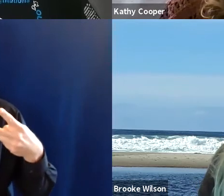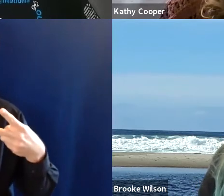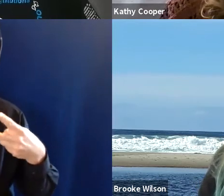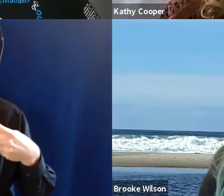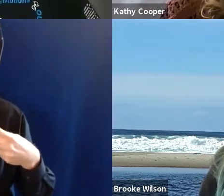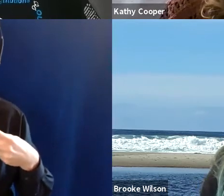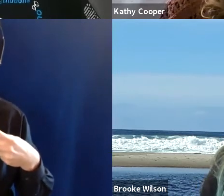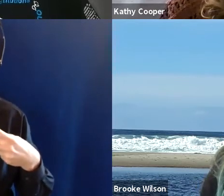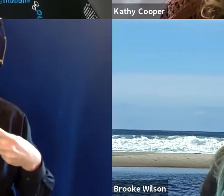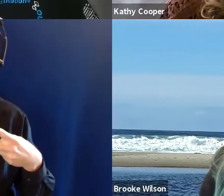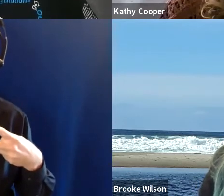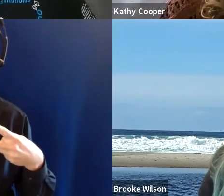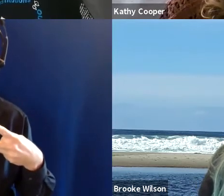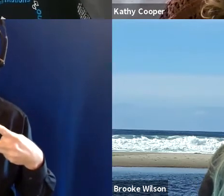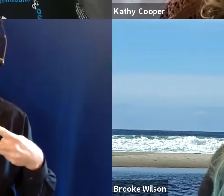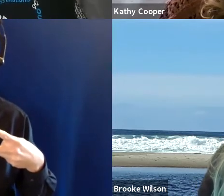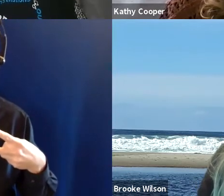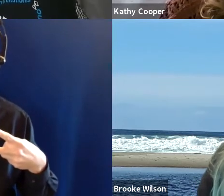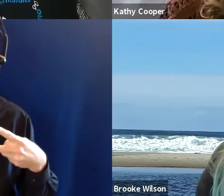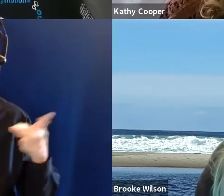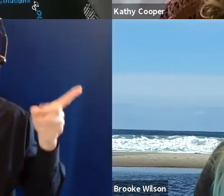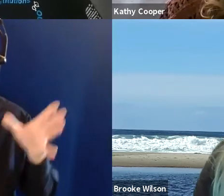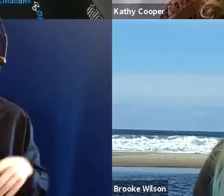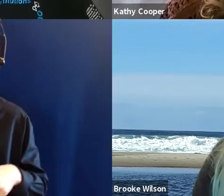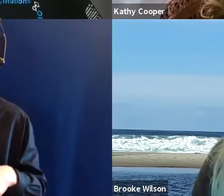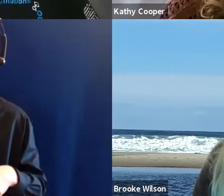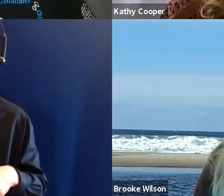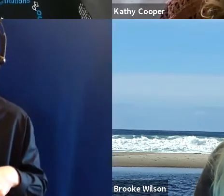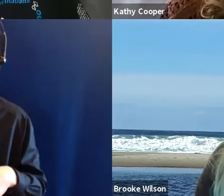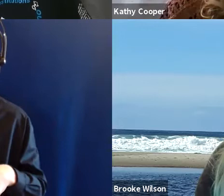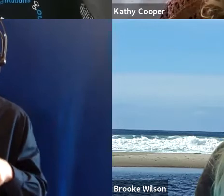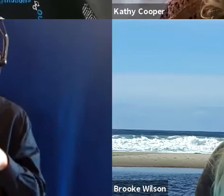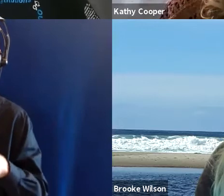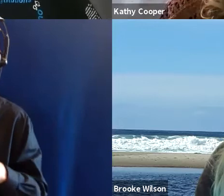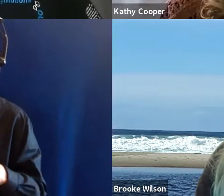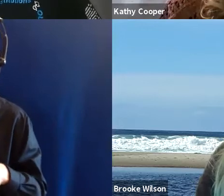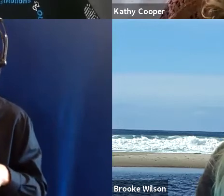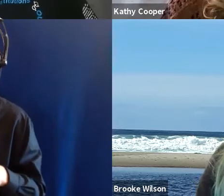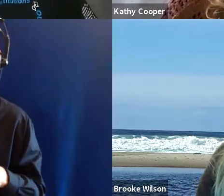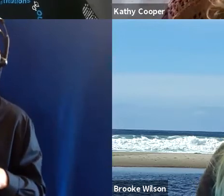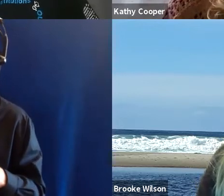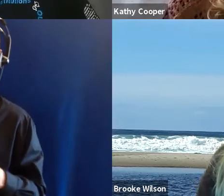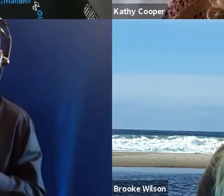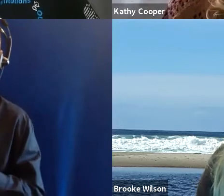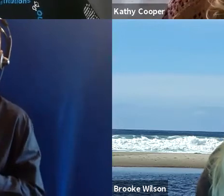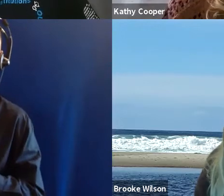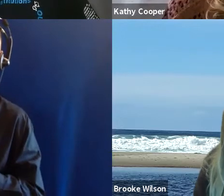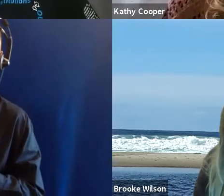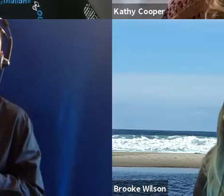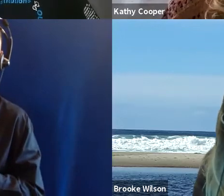Executive Director of the SILC in Kansas, and Amy Heighton, who is the Executive Director of